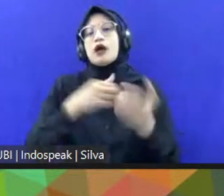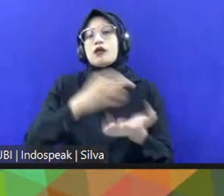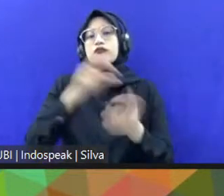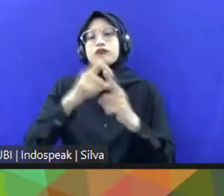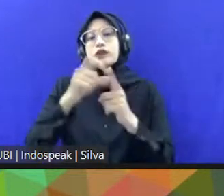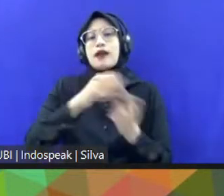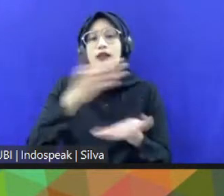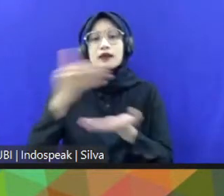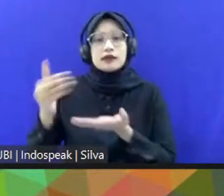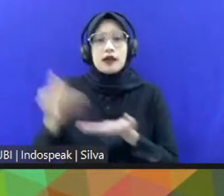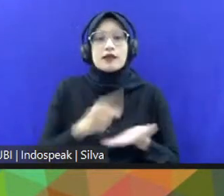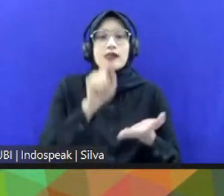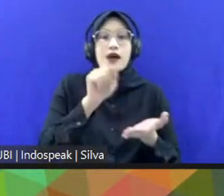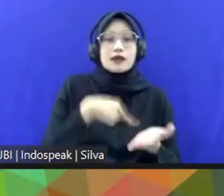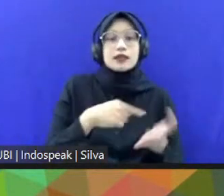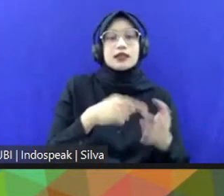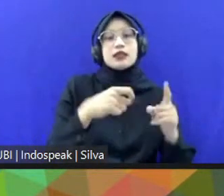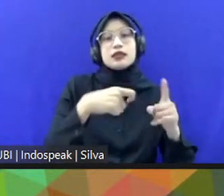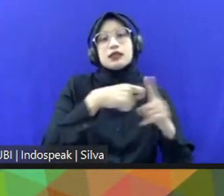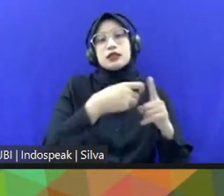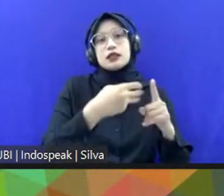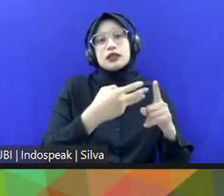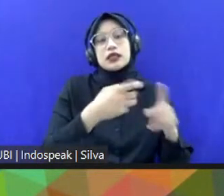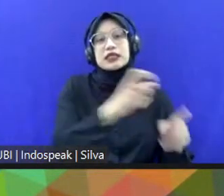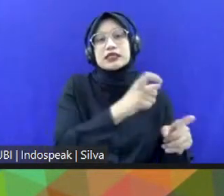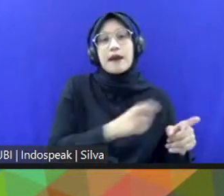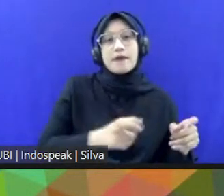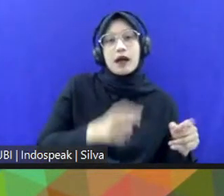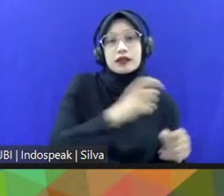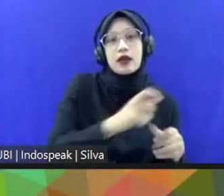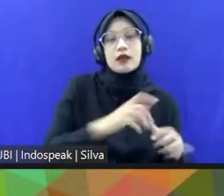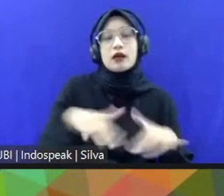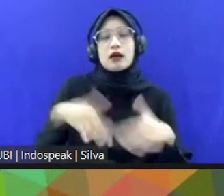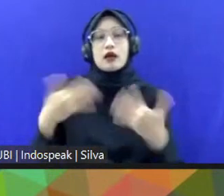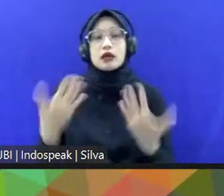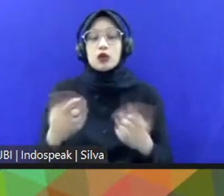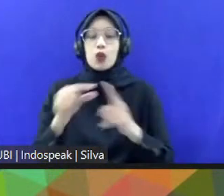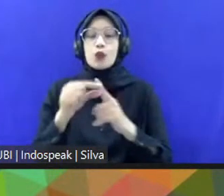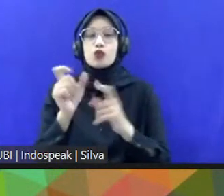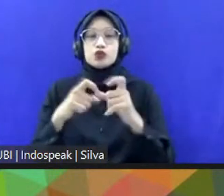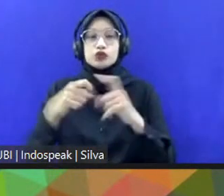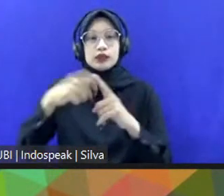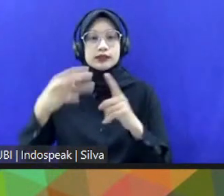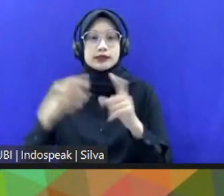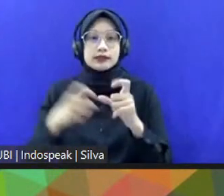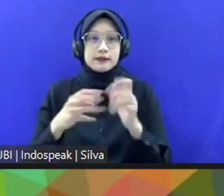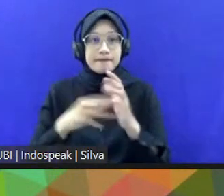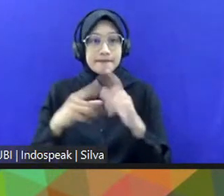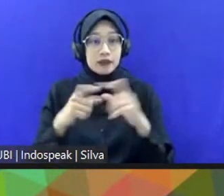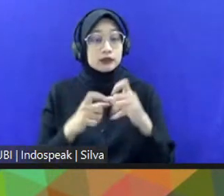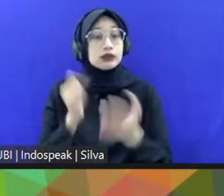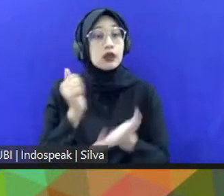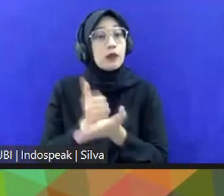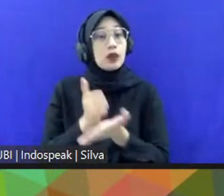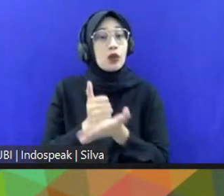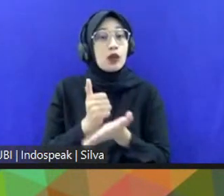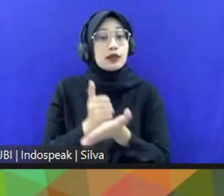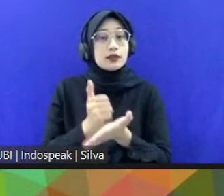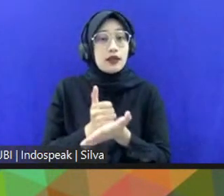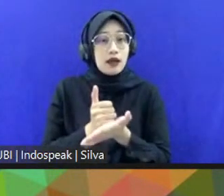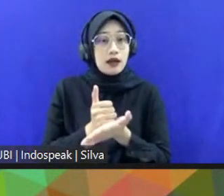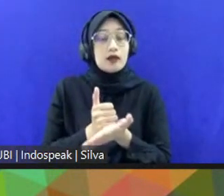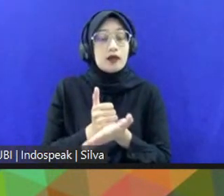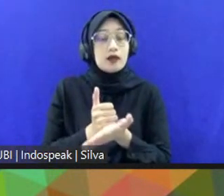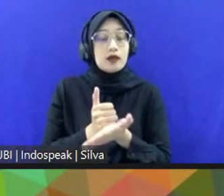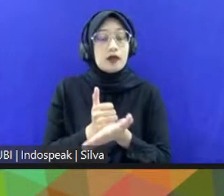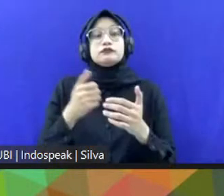puskesmas. I think I would imagine it's not too hard if the top level